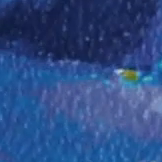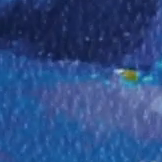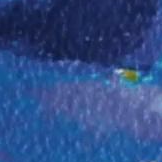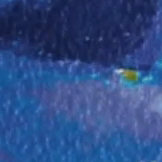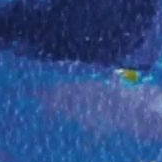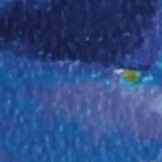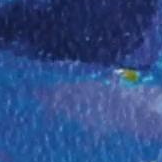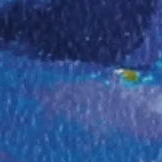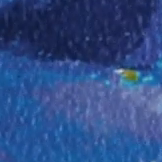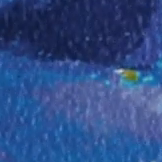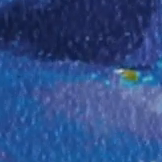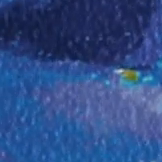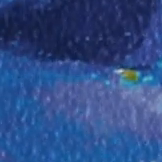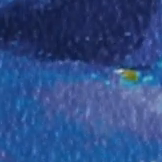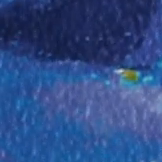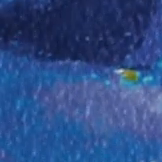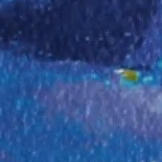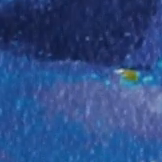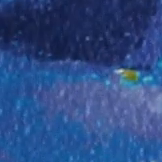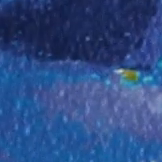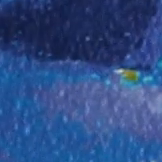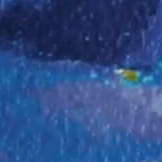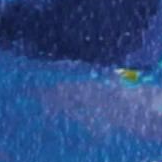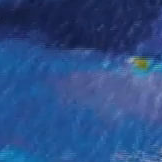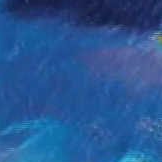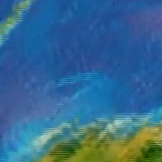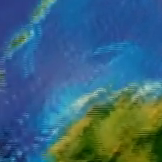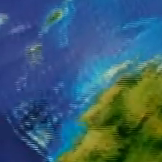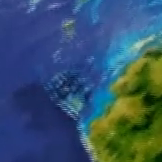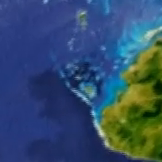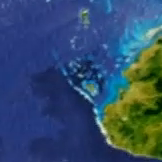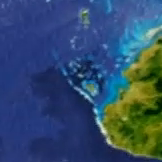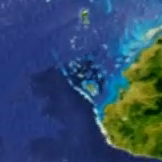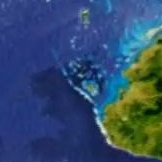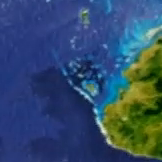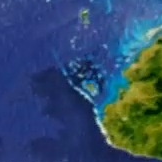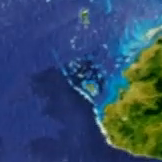And up north, generally fine conditions prevailed.